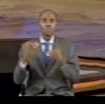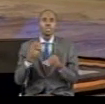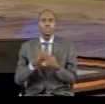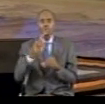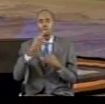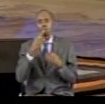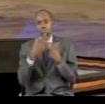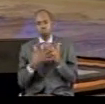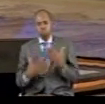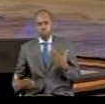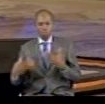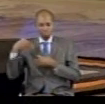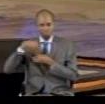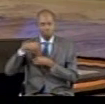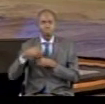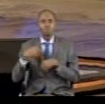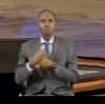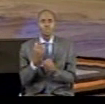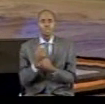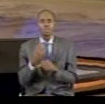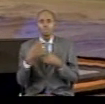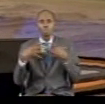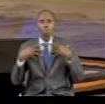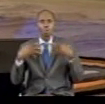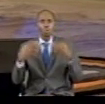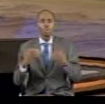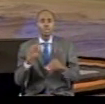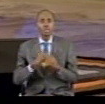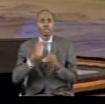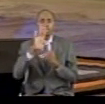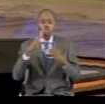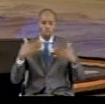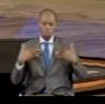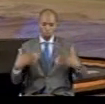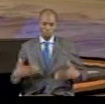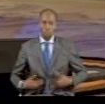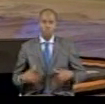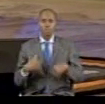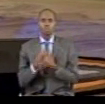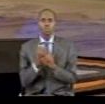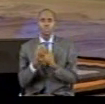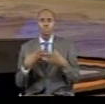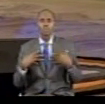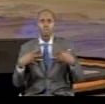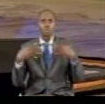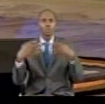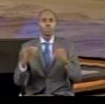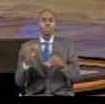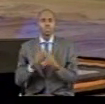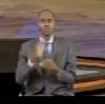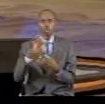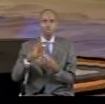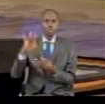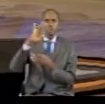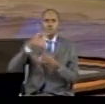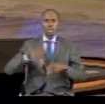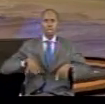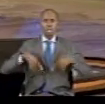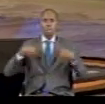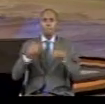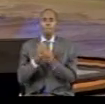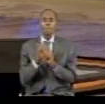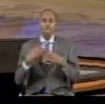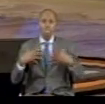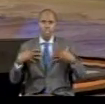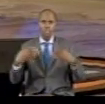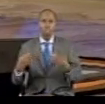system, made you whole. In your body, made whole. In your spiritual life, made whole.